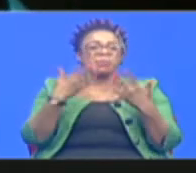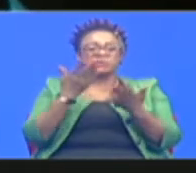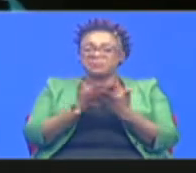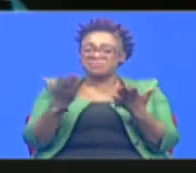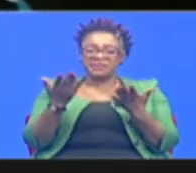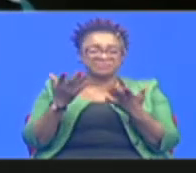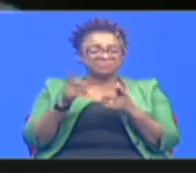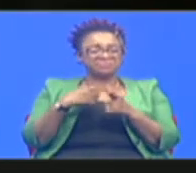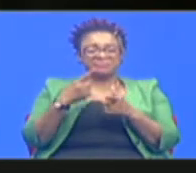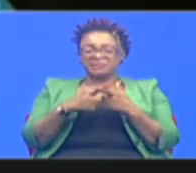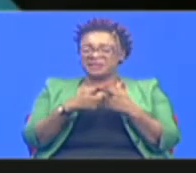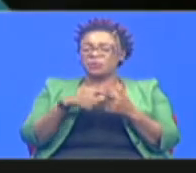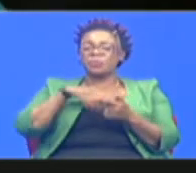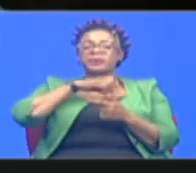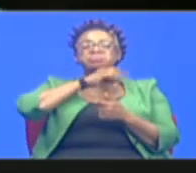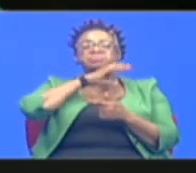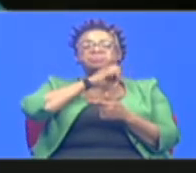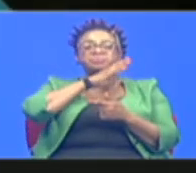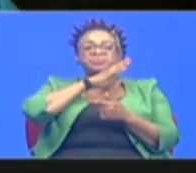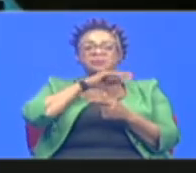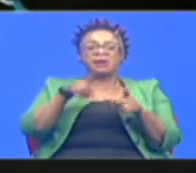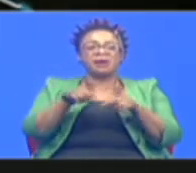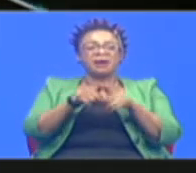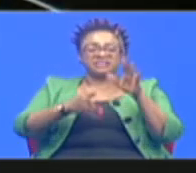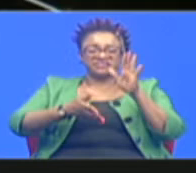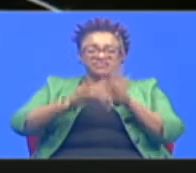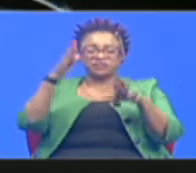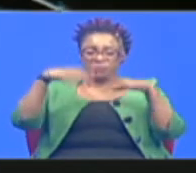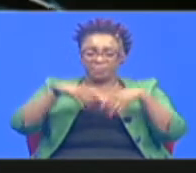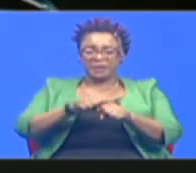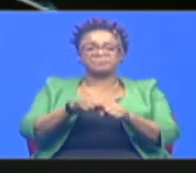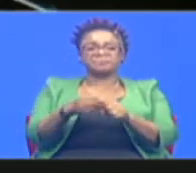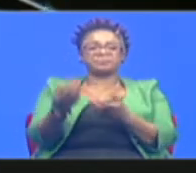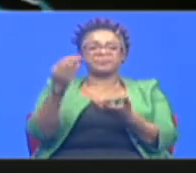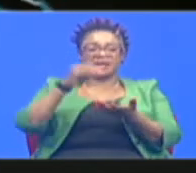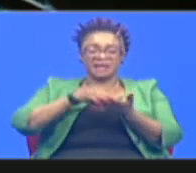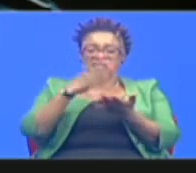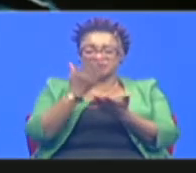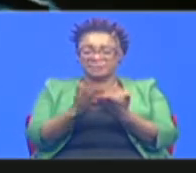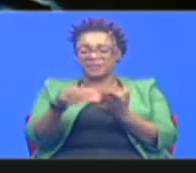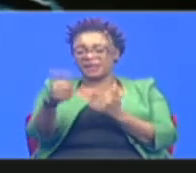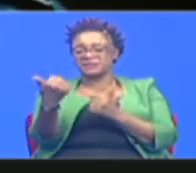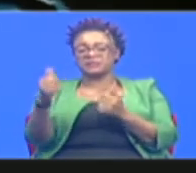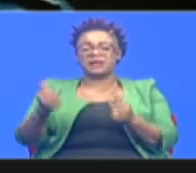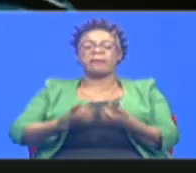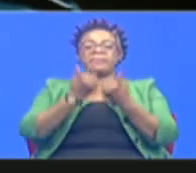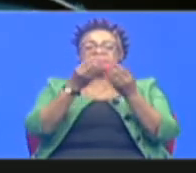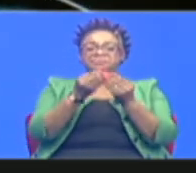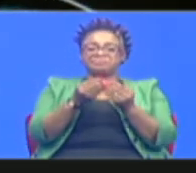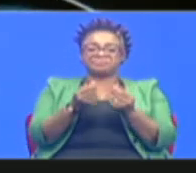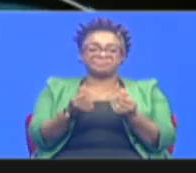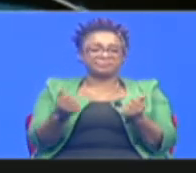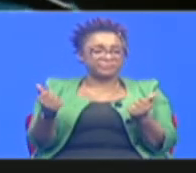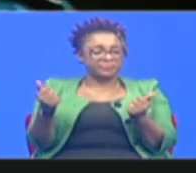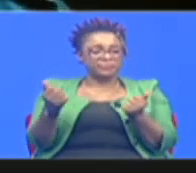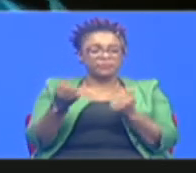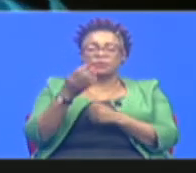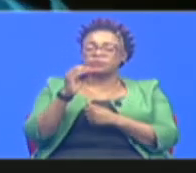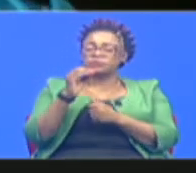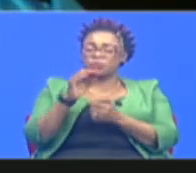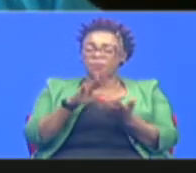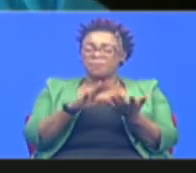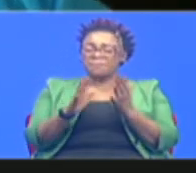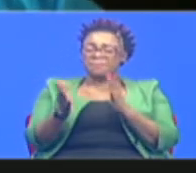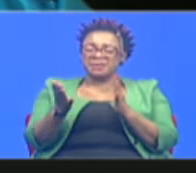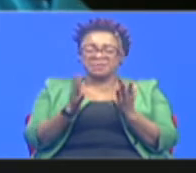noise. But as fast as it was picked up, again, something else comes along and it dies down. So probably